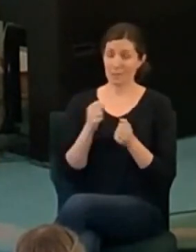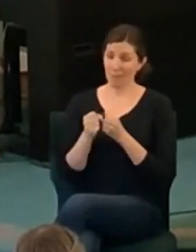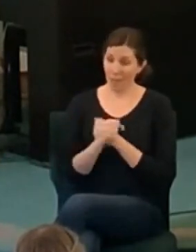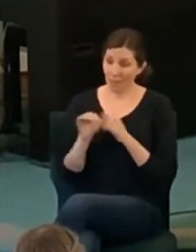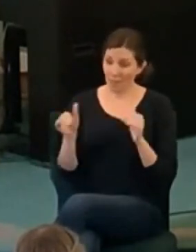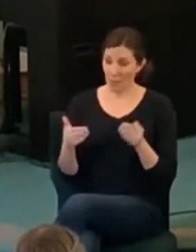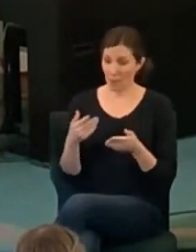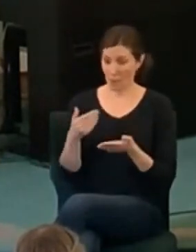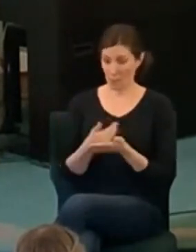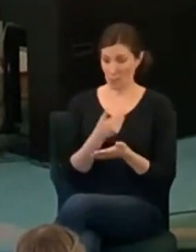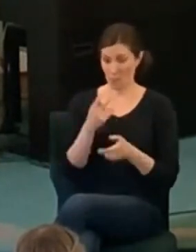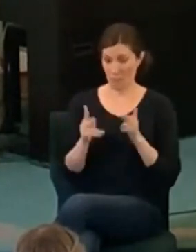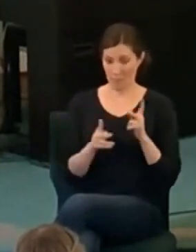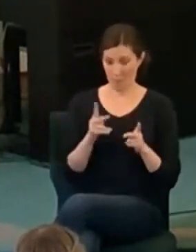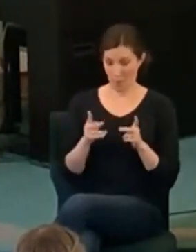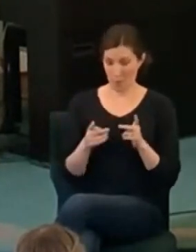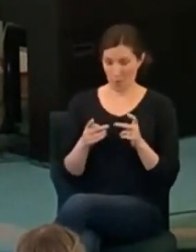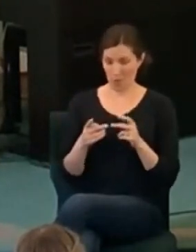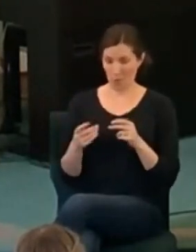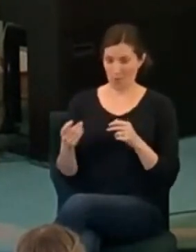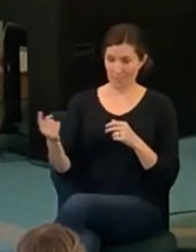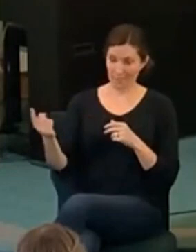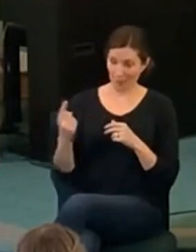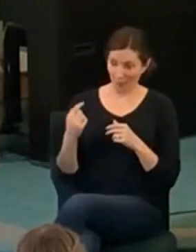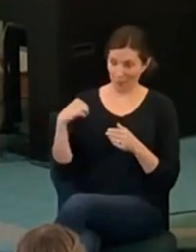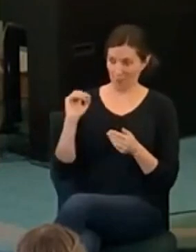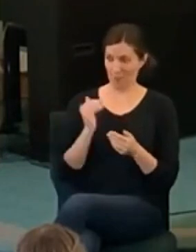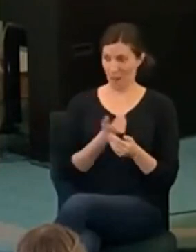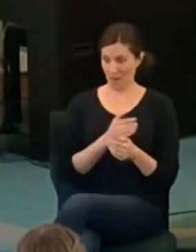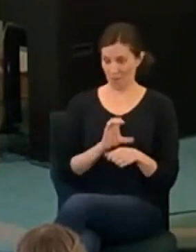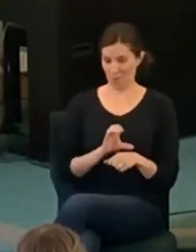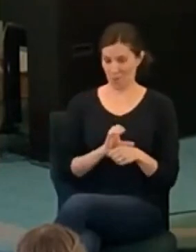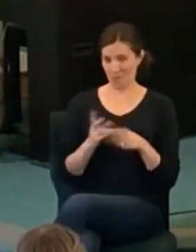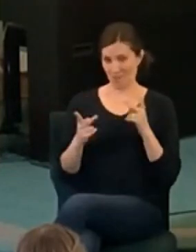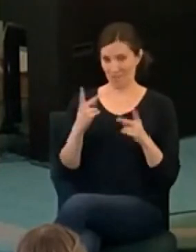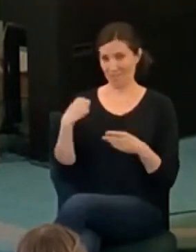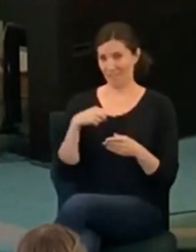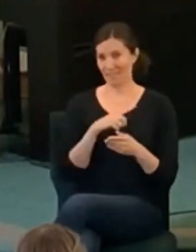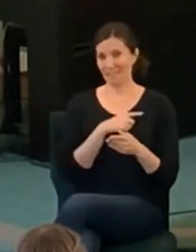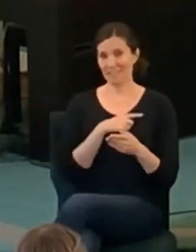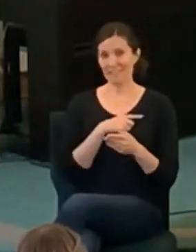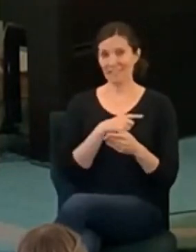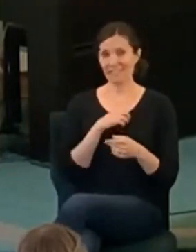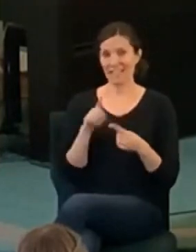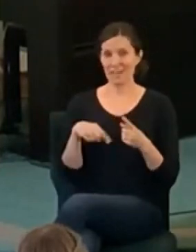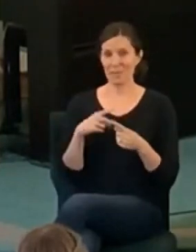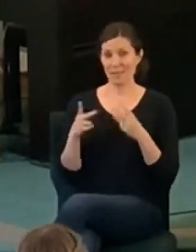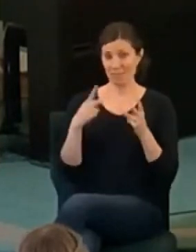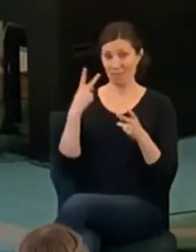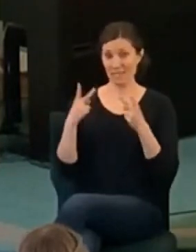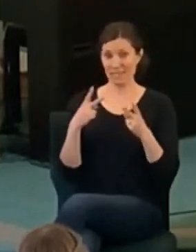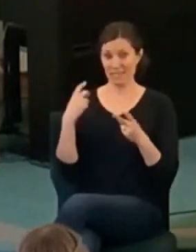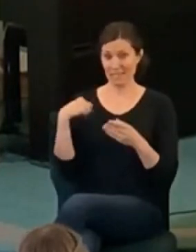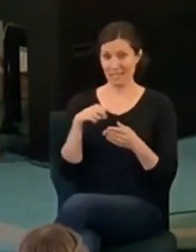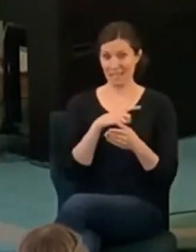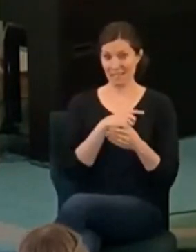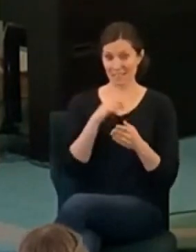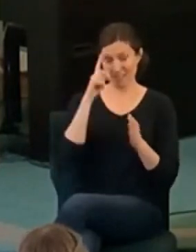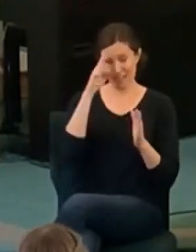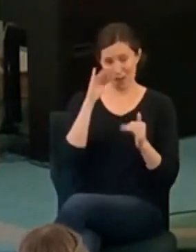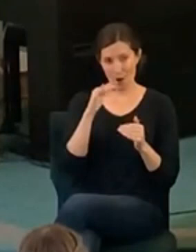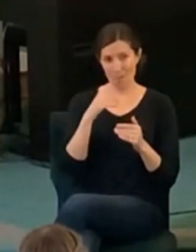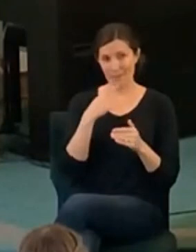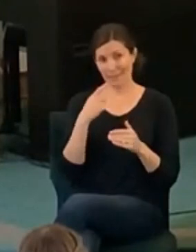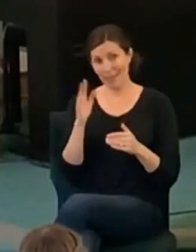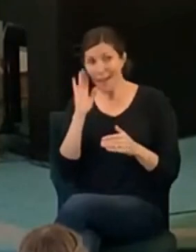service. And our church, I know Jesus wants us as a church family to love each other, which we do. I know he wants us